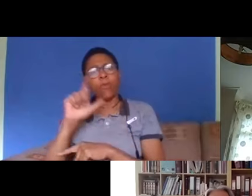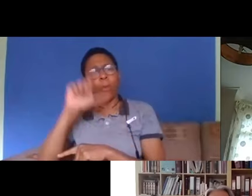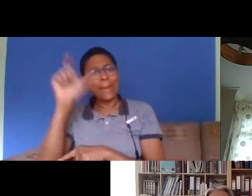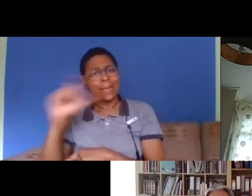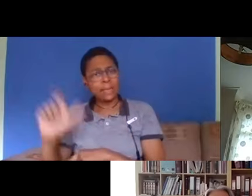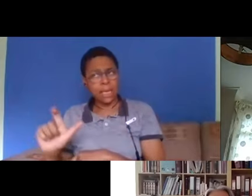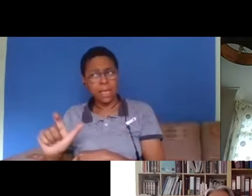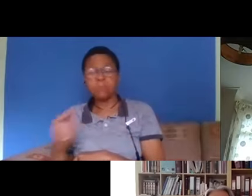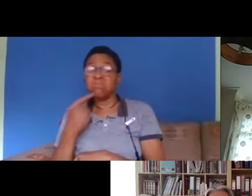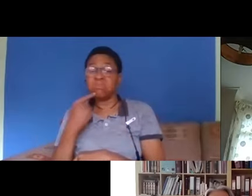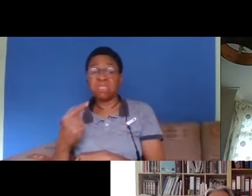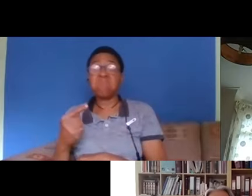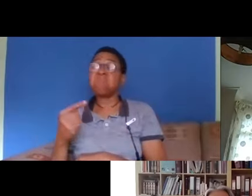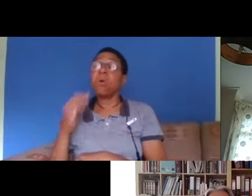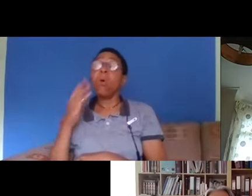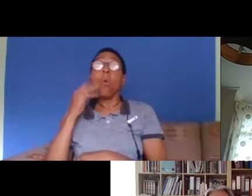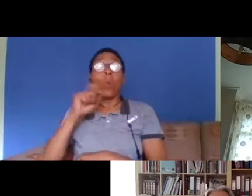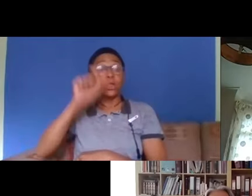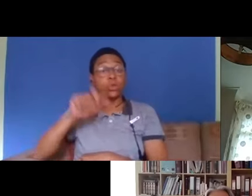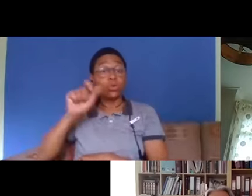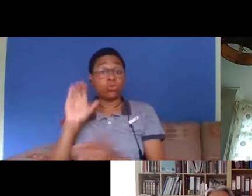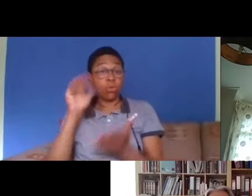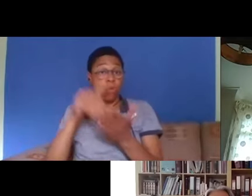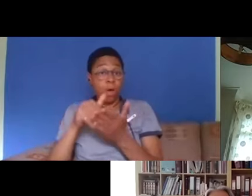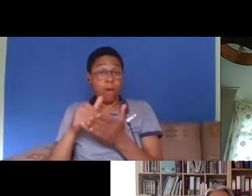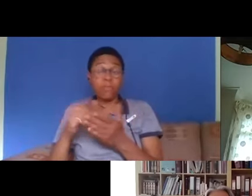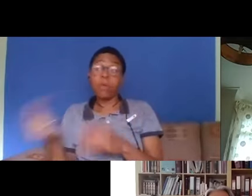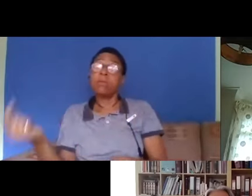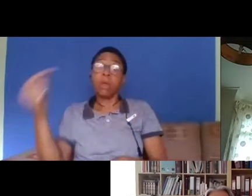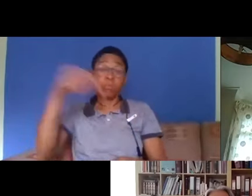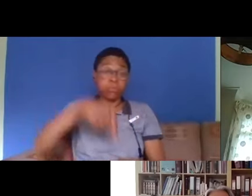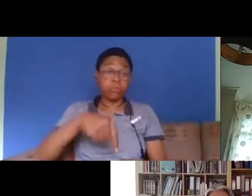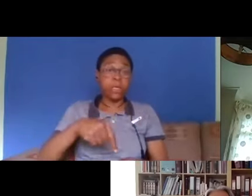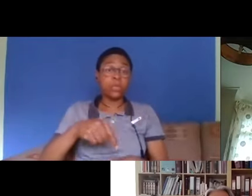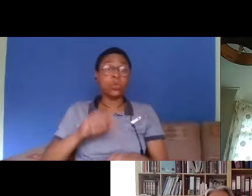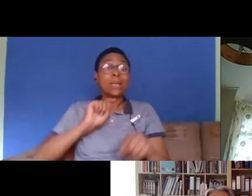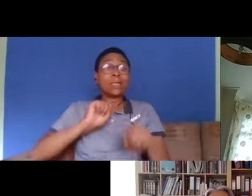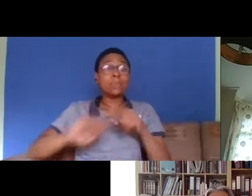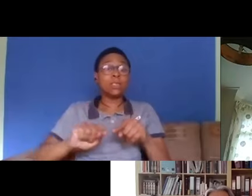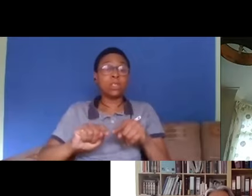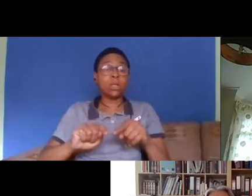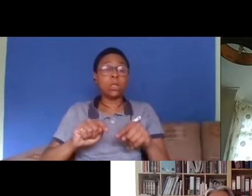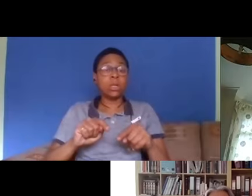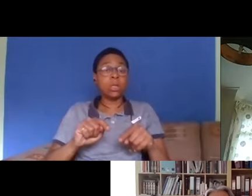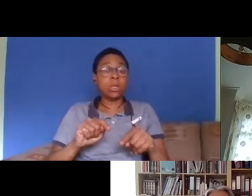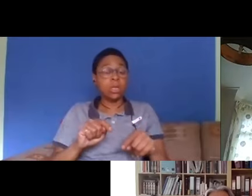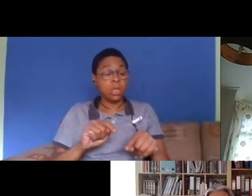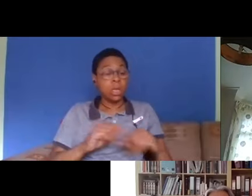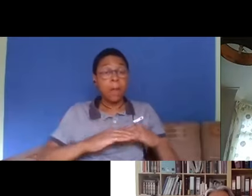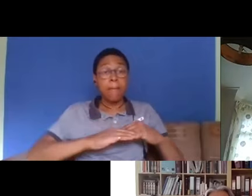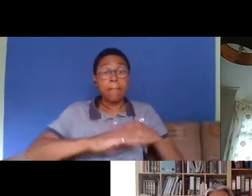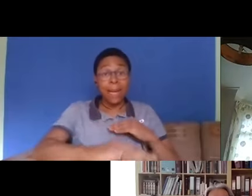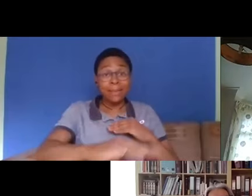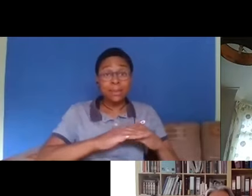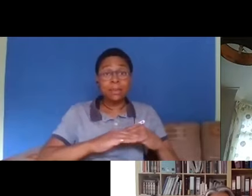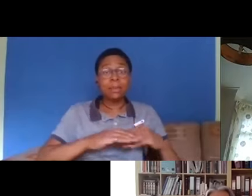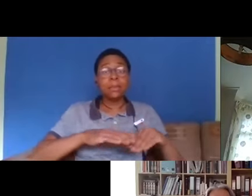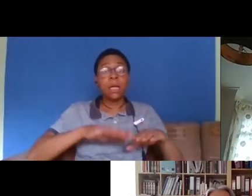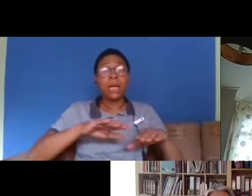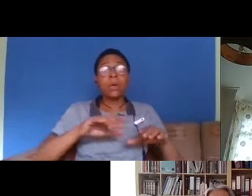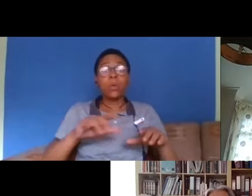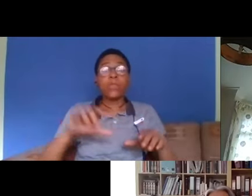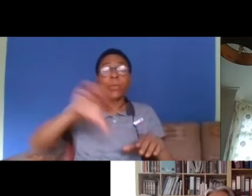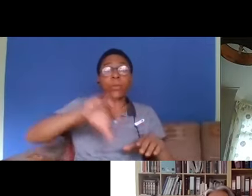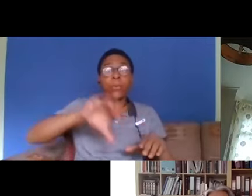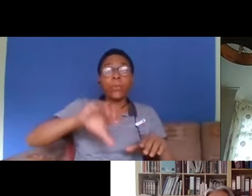they step into the building and they step onto a disinfectant mat, then they take the shoes off and put them in a plastic bag, and they're